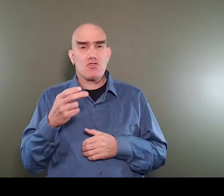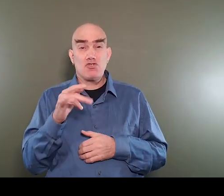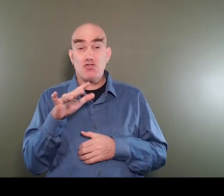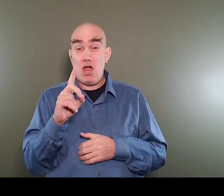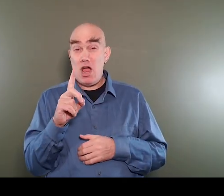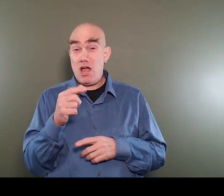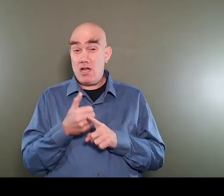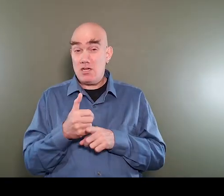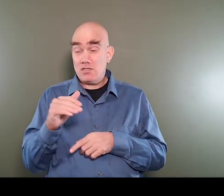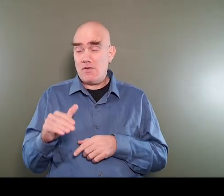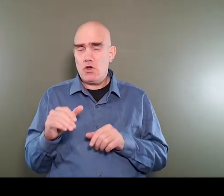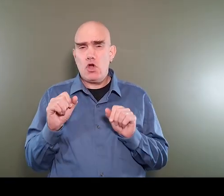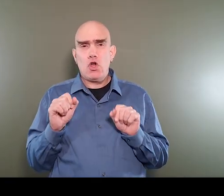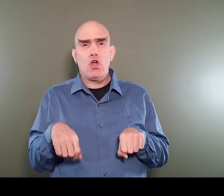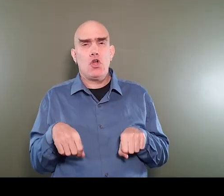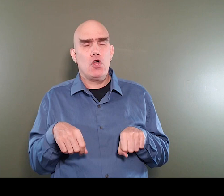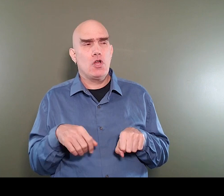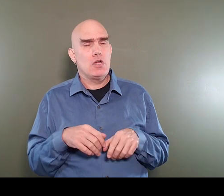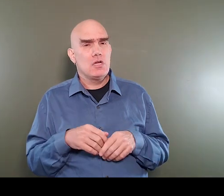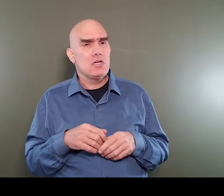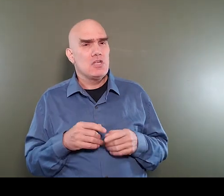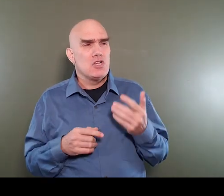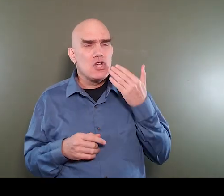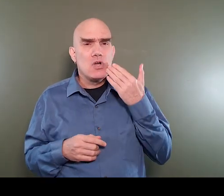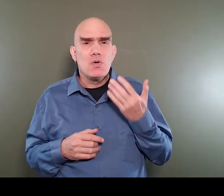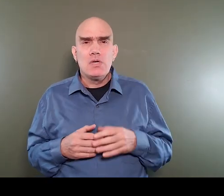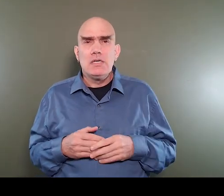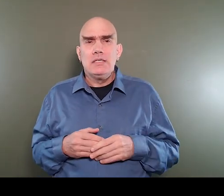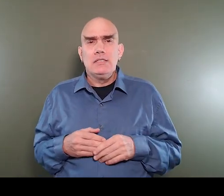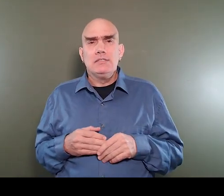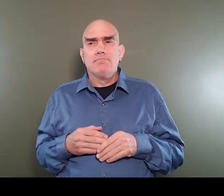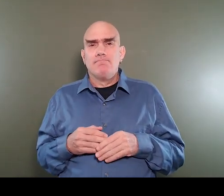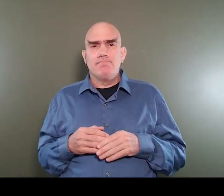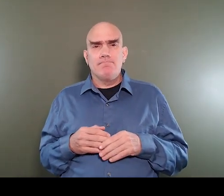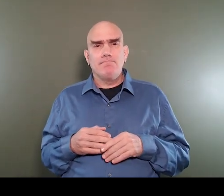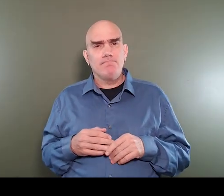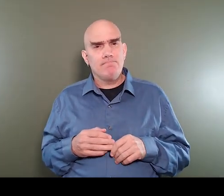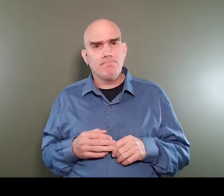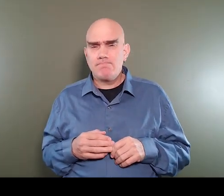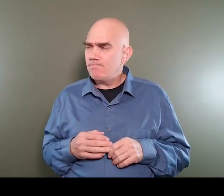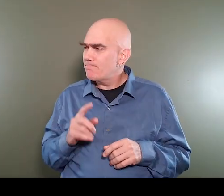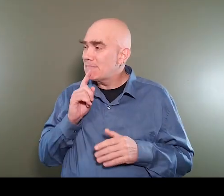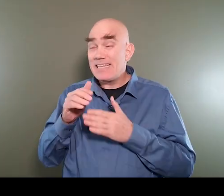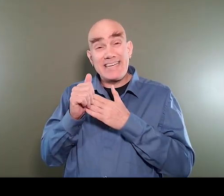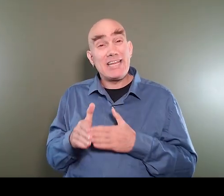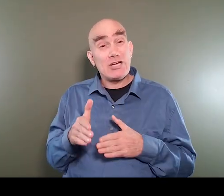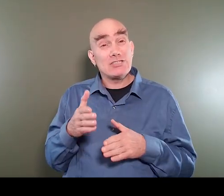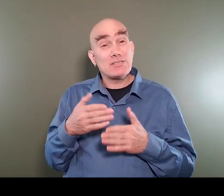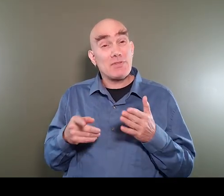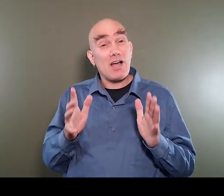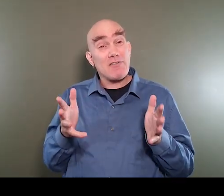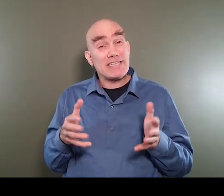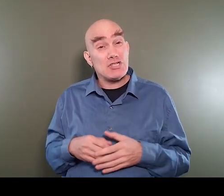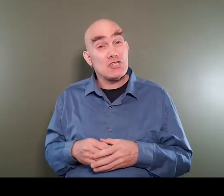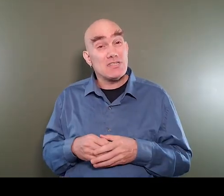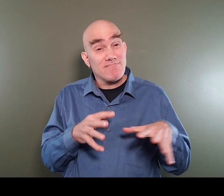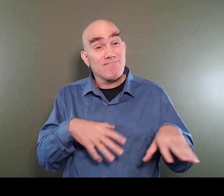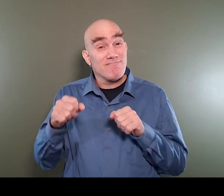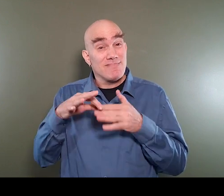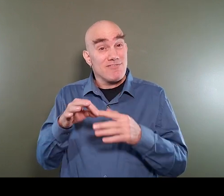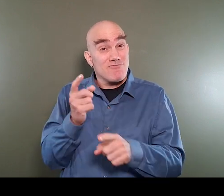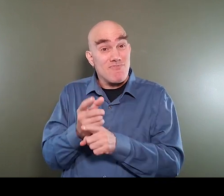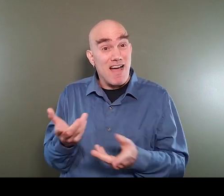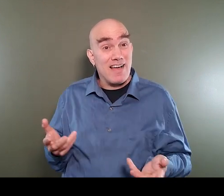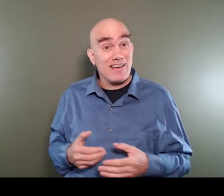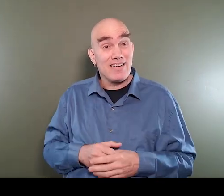That also makes me think about how the child could be the leader in some of